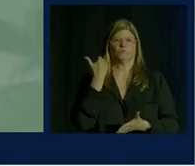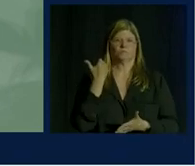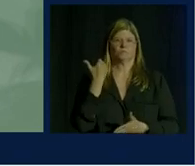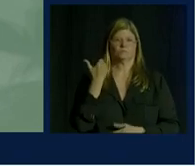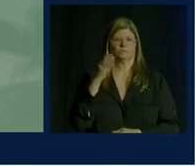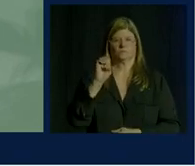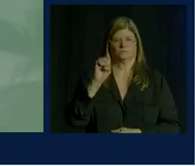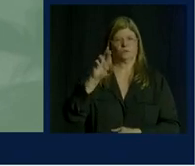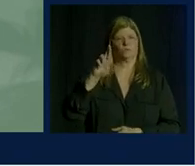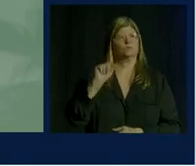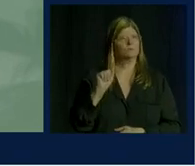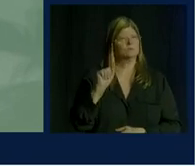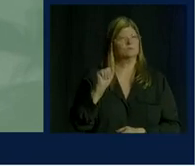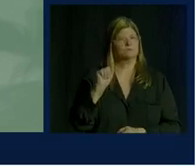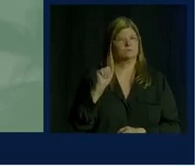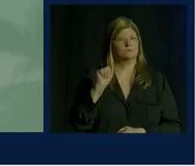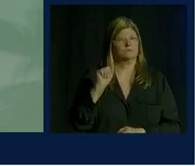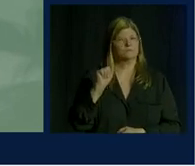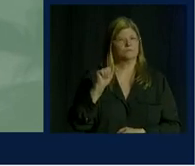local investment to where